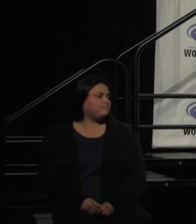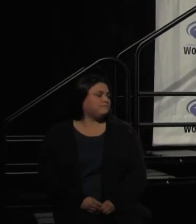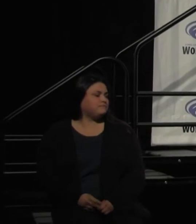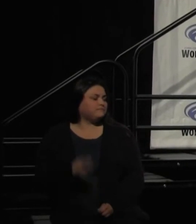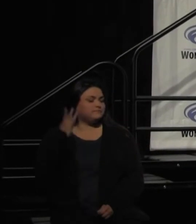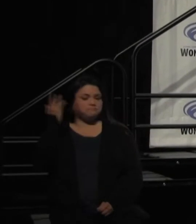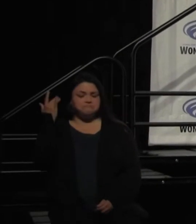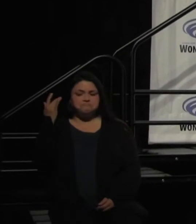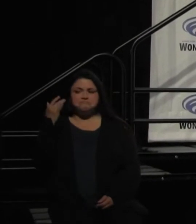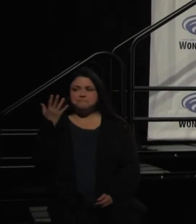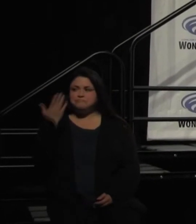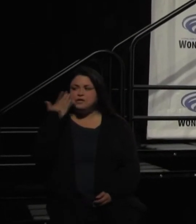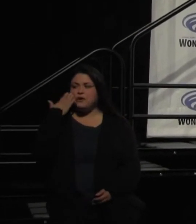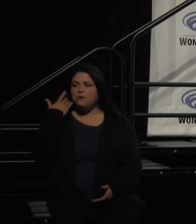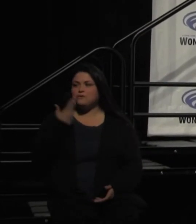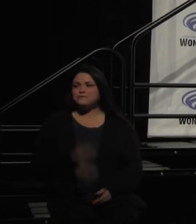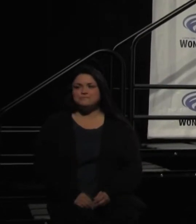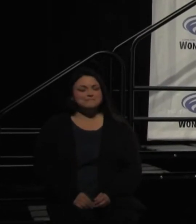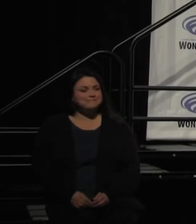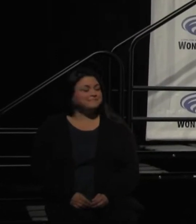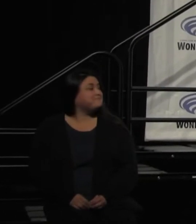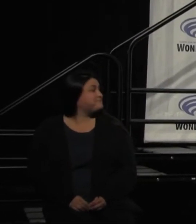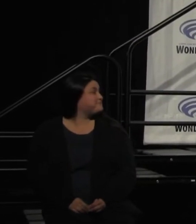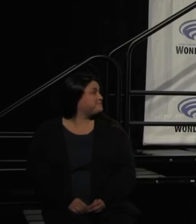it, you know. It's okay.